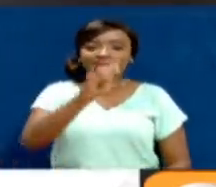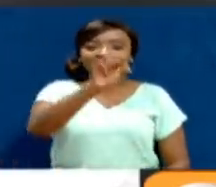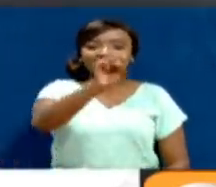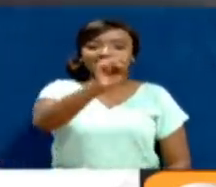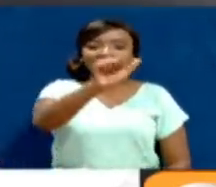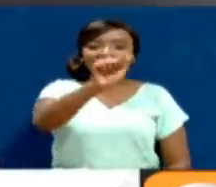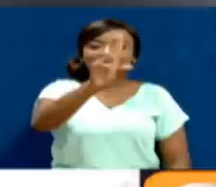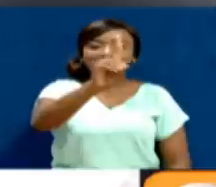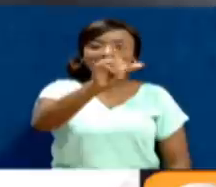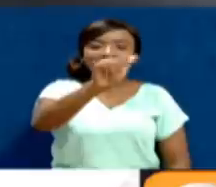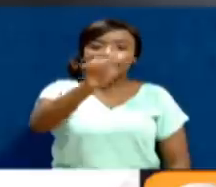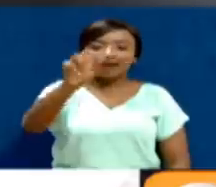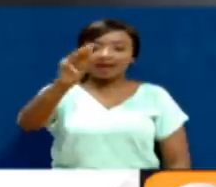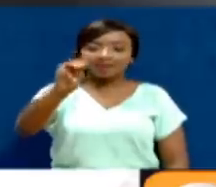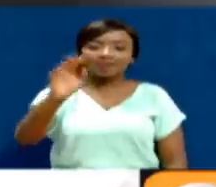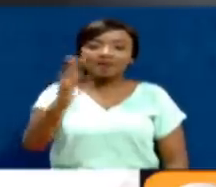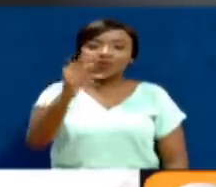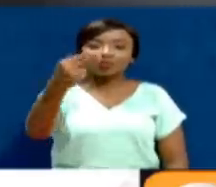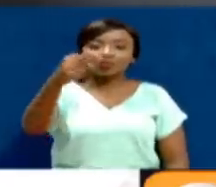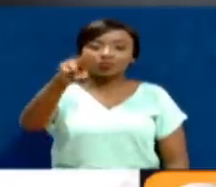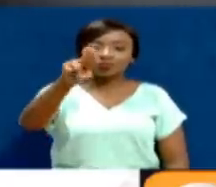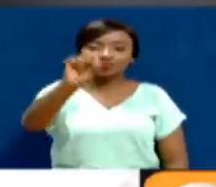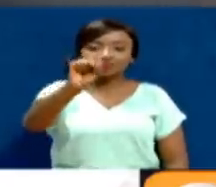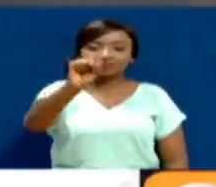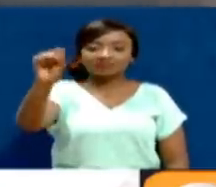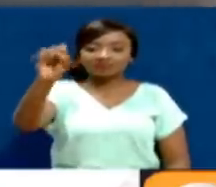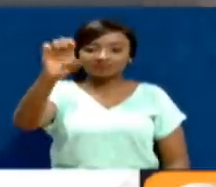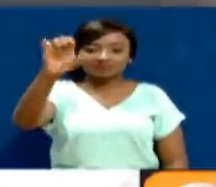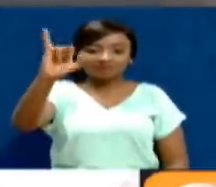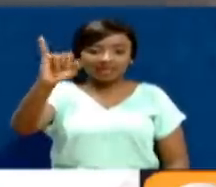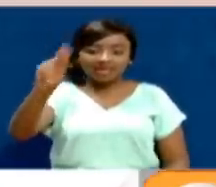aheshimu wananchi wa Nairobi. Hiyo tu.